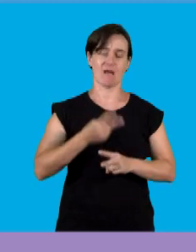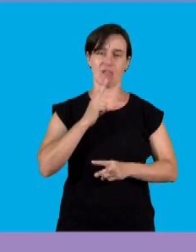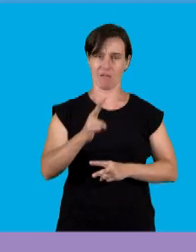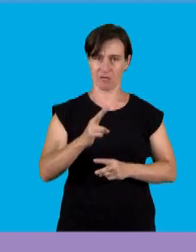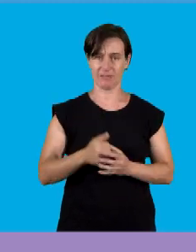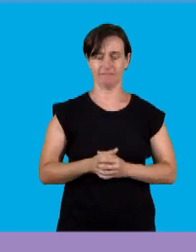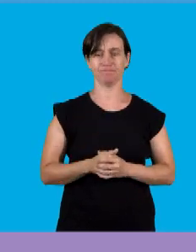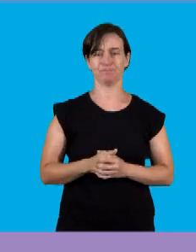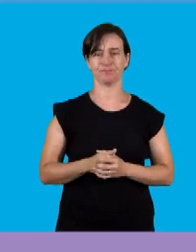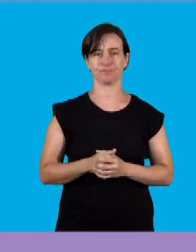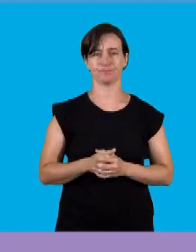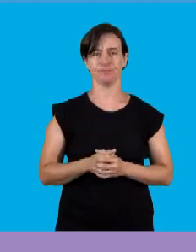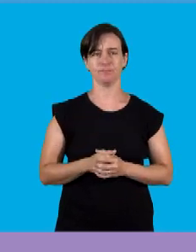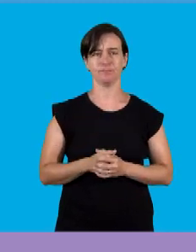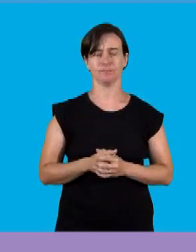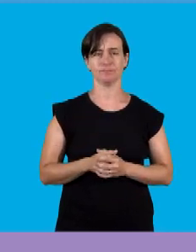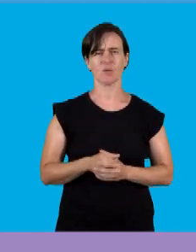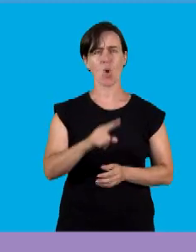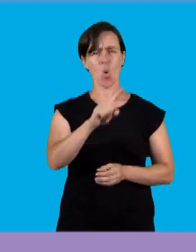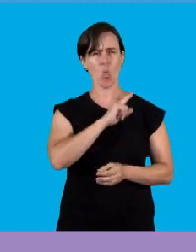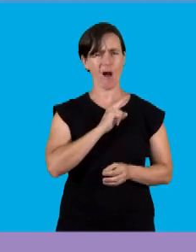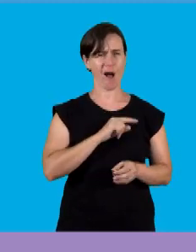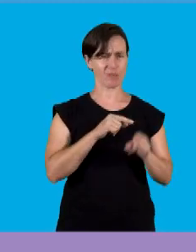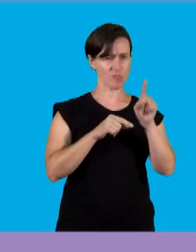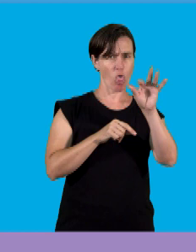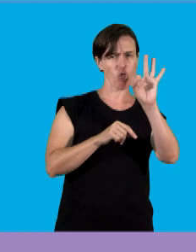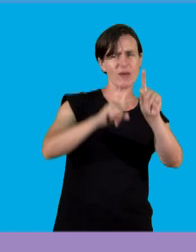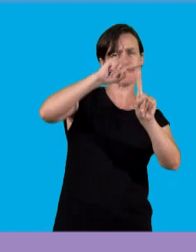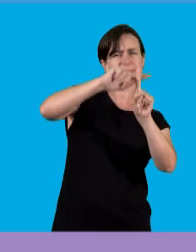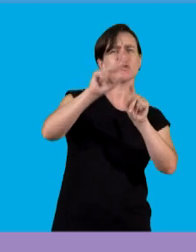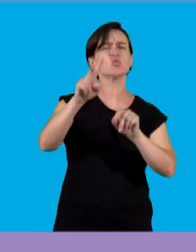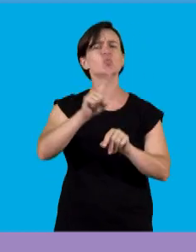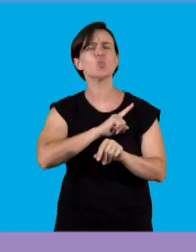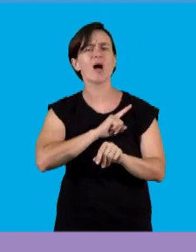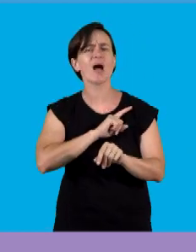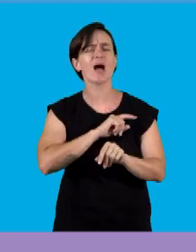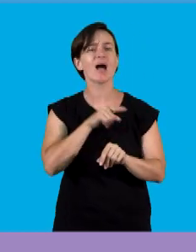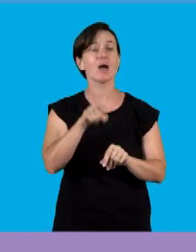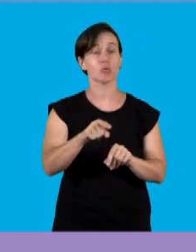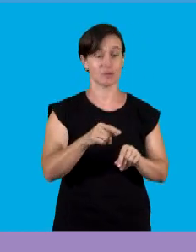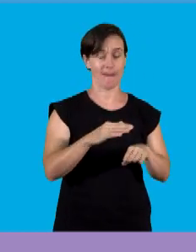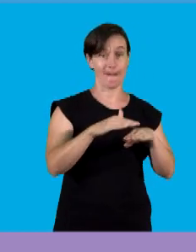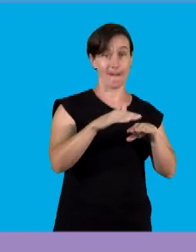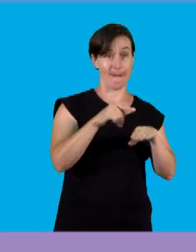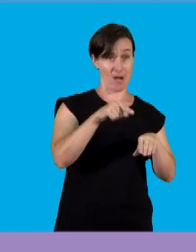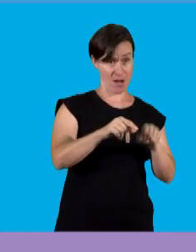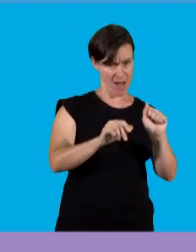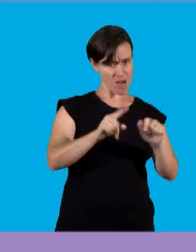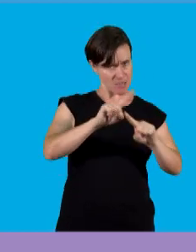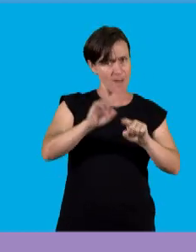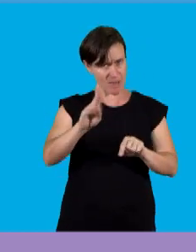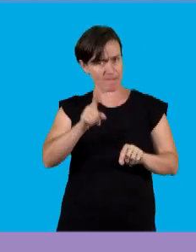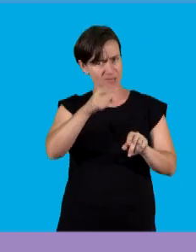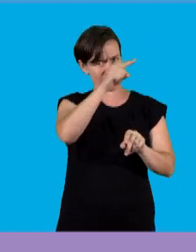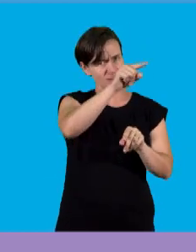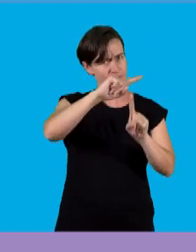final answer there. Now, why are we not adding these two exponents here? Because we are multiplying. So why are we not adding